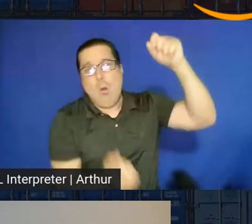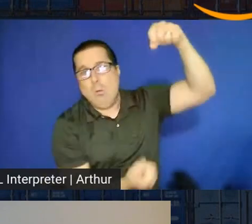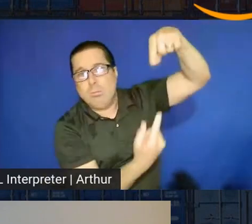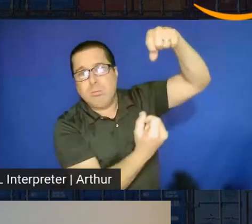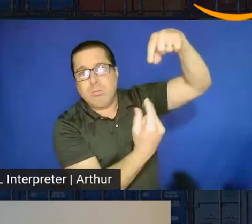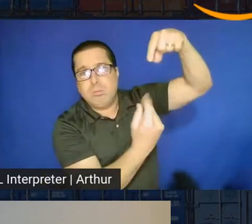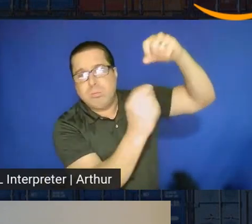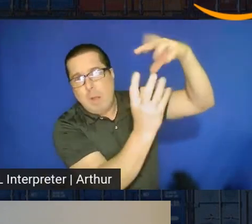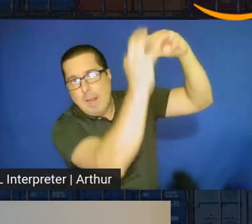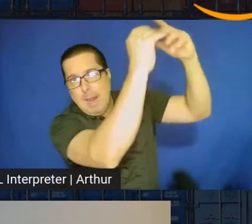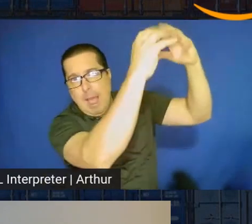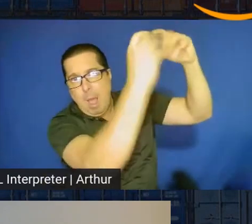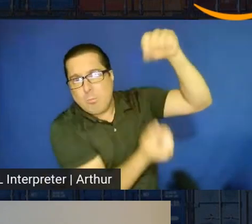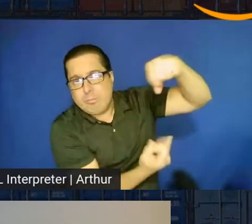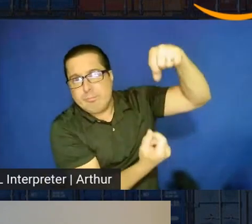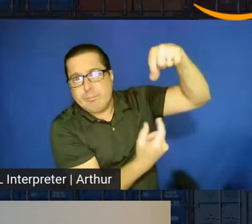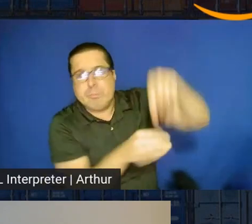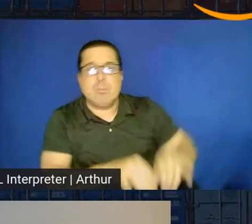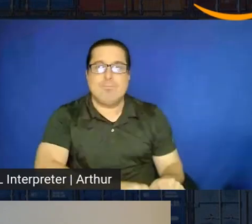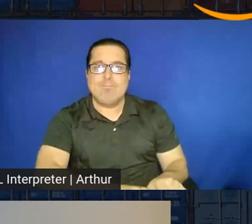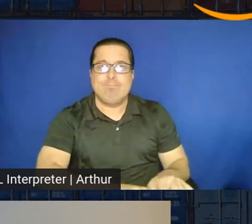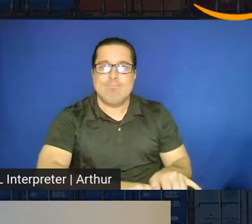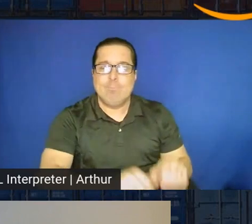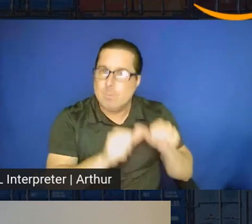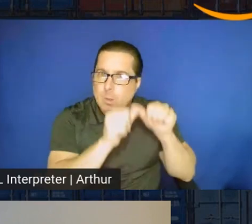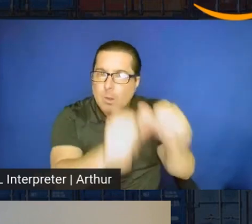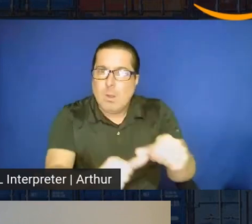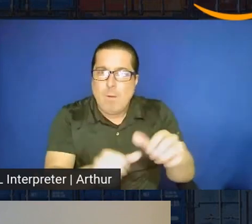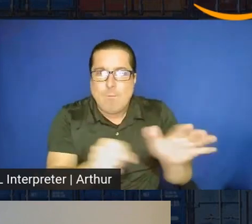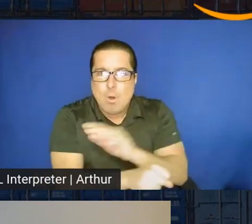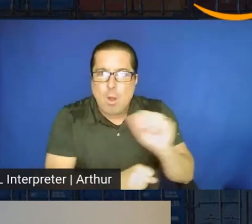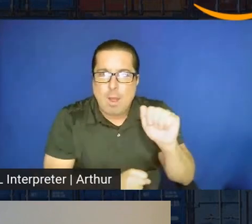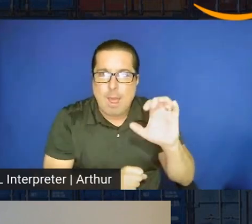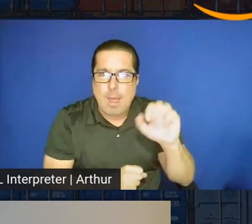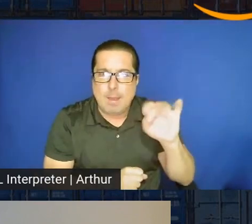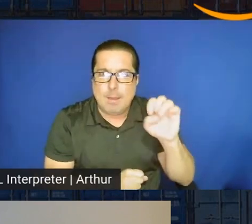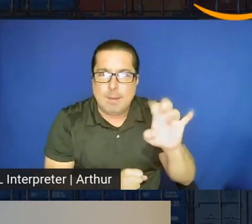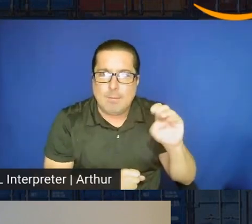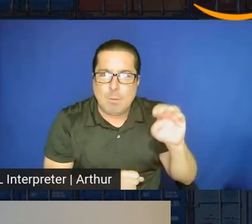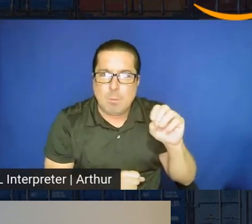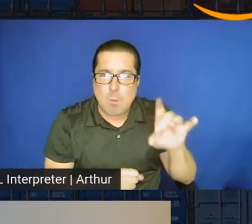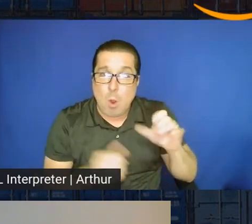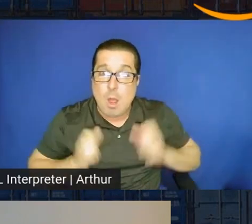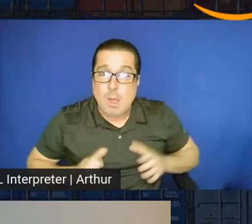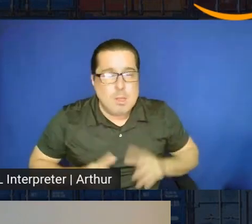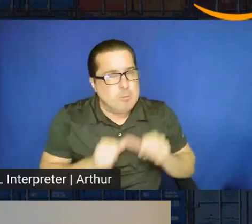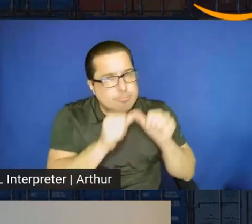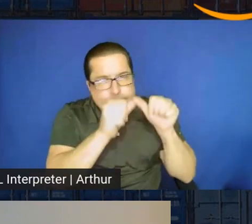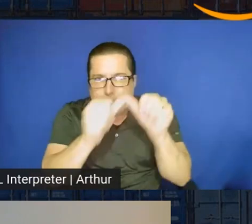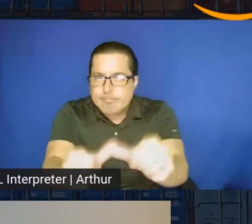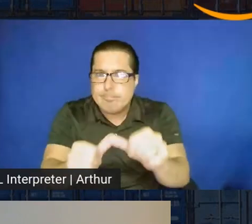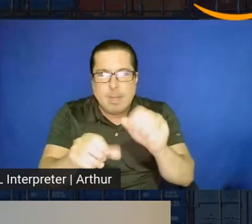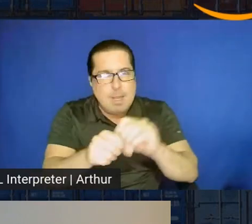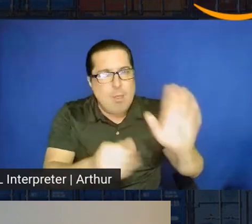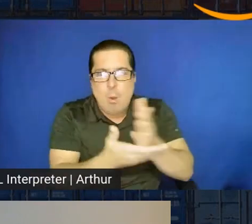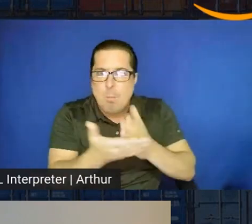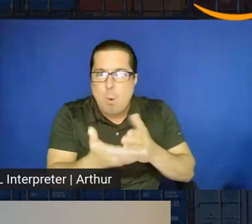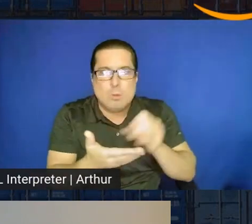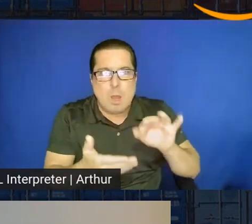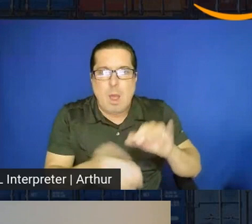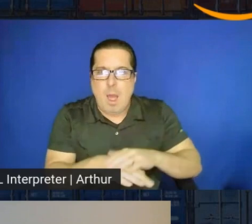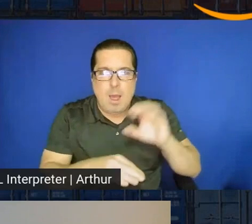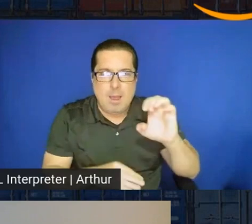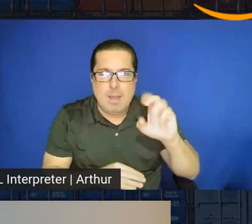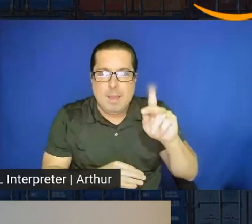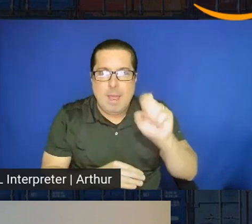can be exposed. Right? This fully air-gapped mode, the customer is benefiting a lot because they are running a portion of their workload on EKS, but they are also